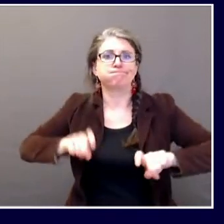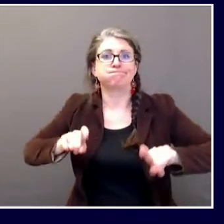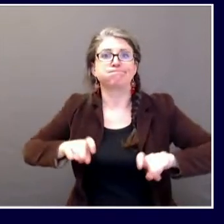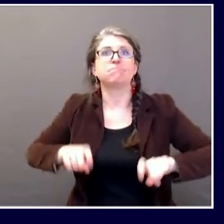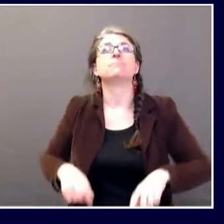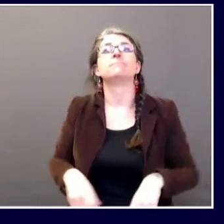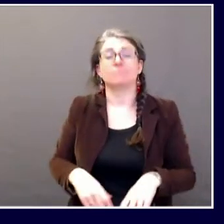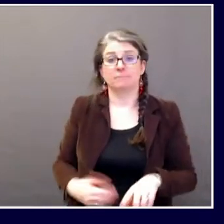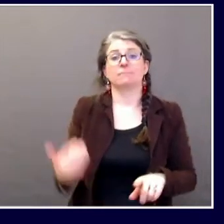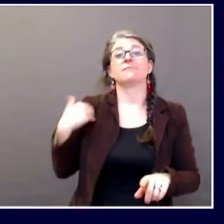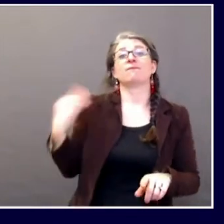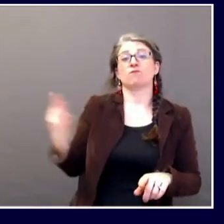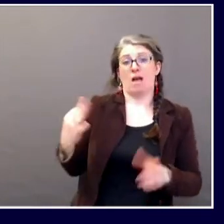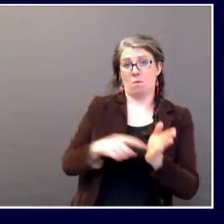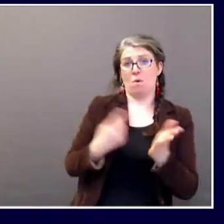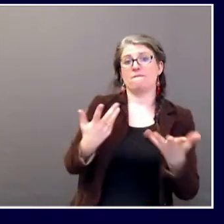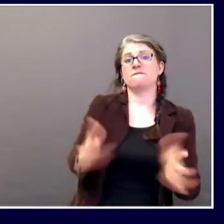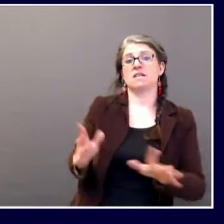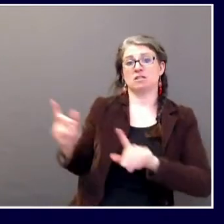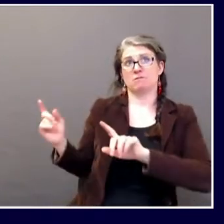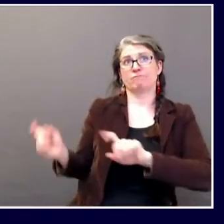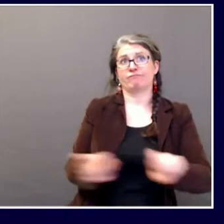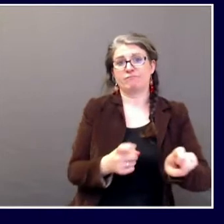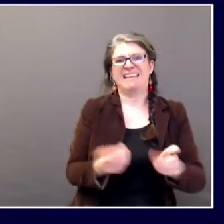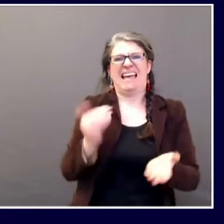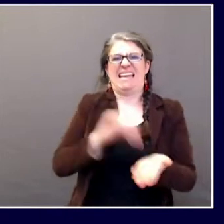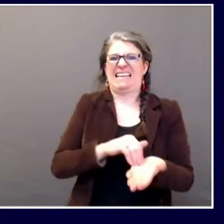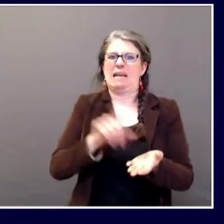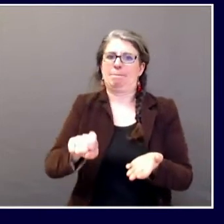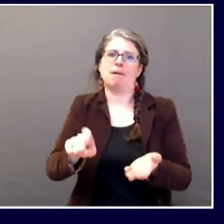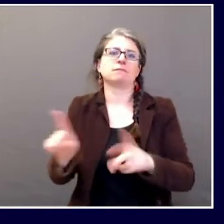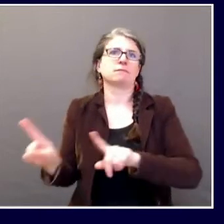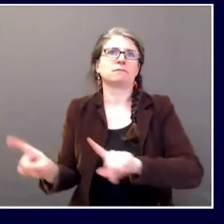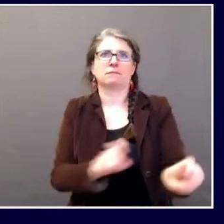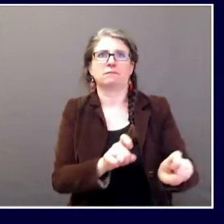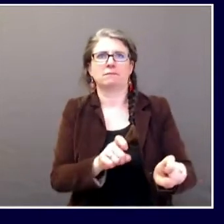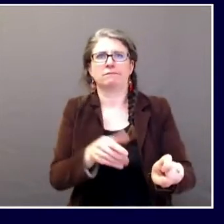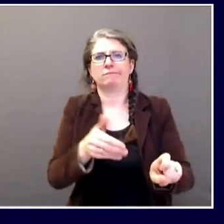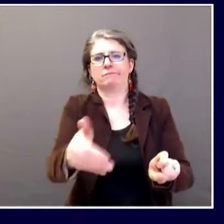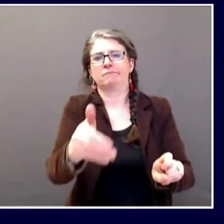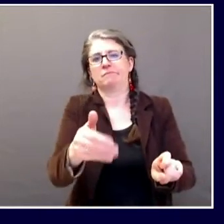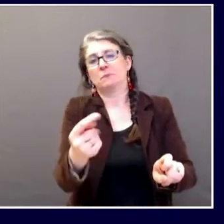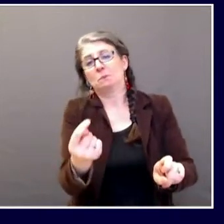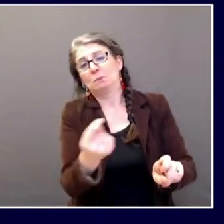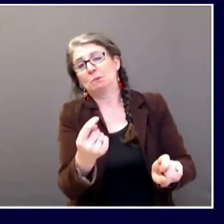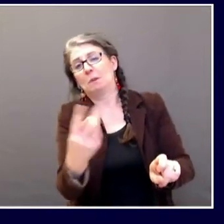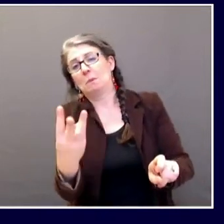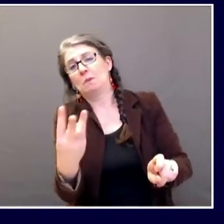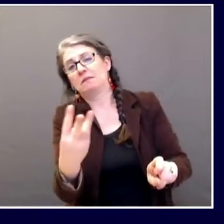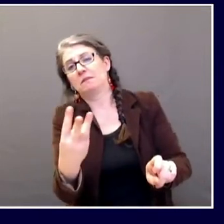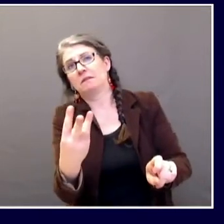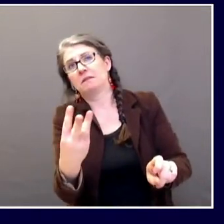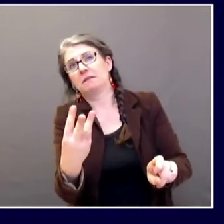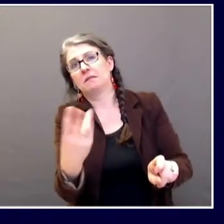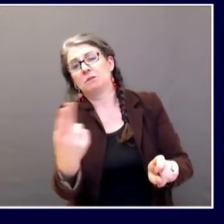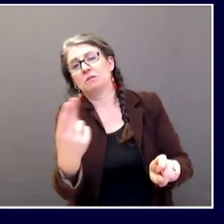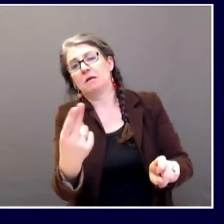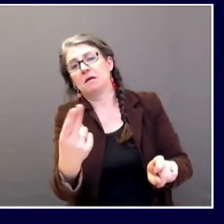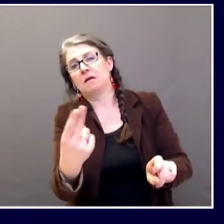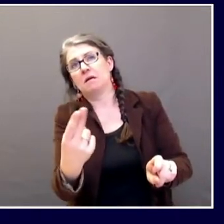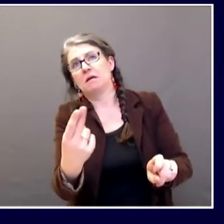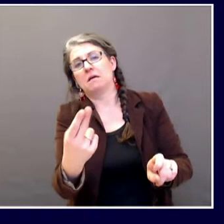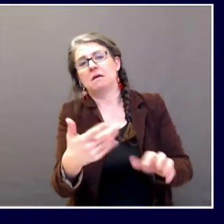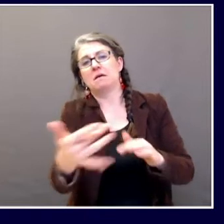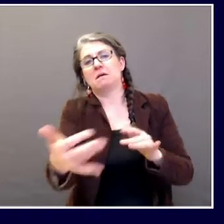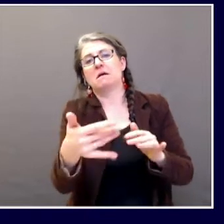on setting up another round of testing sometime midweek, maybe in the next couple of days or so. The